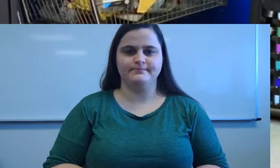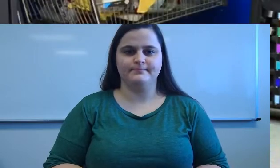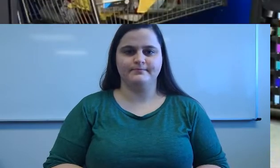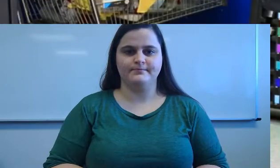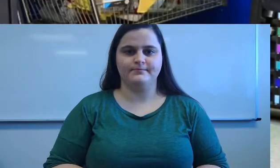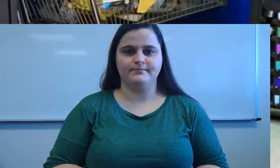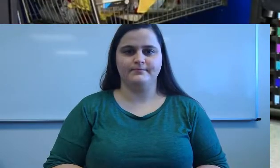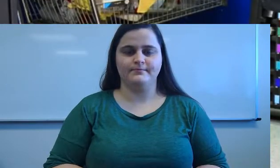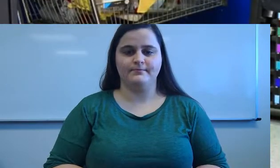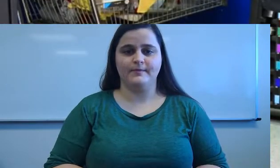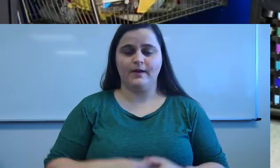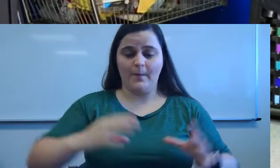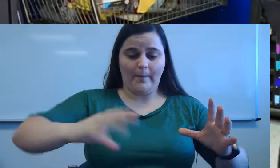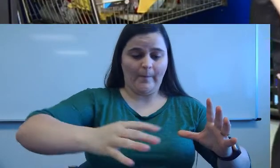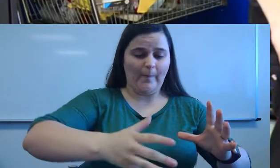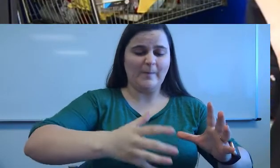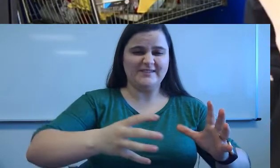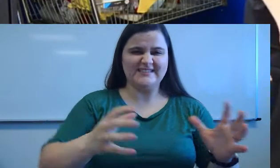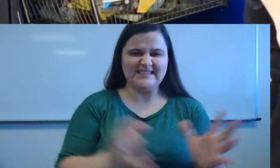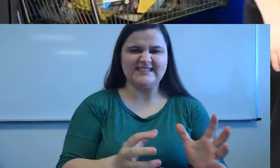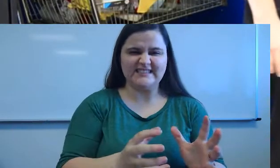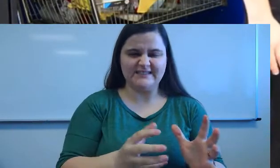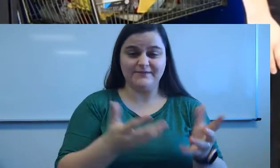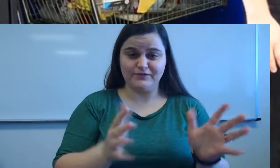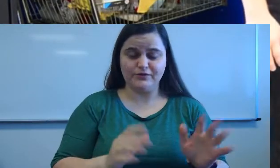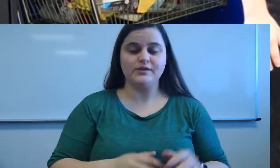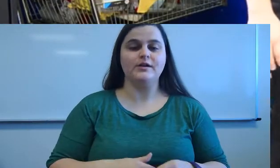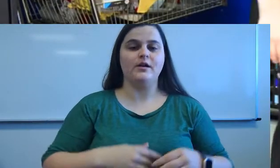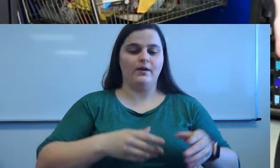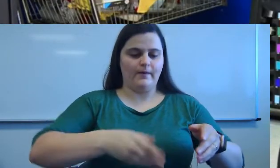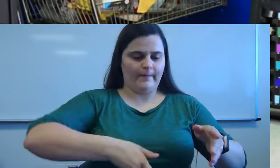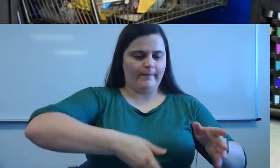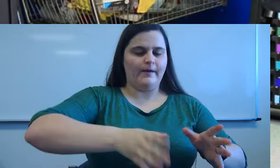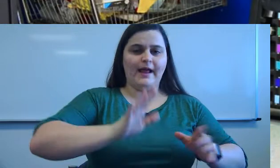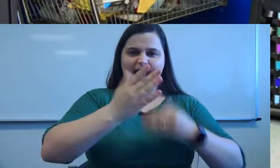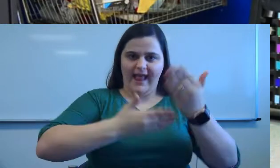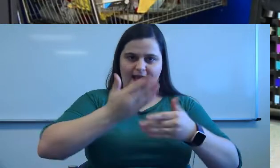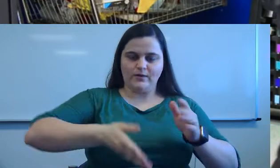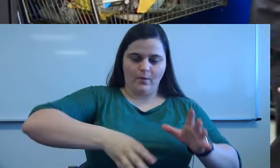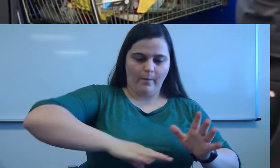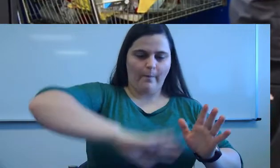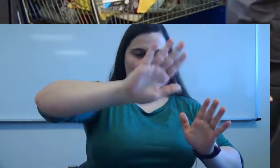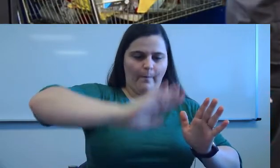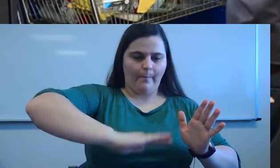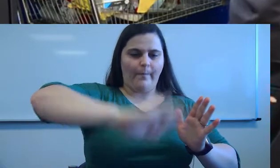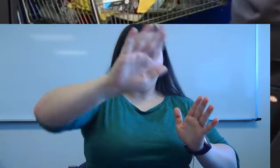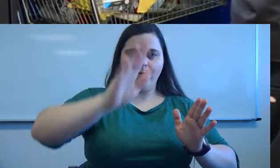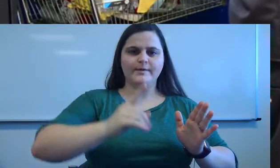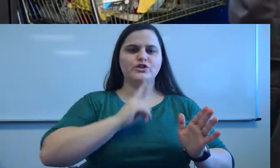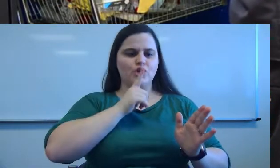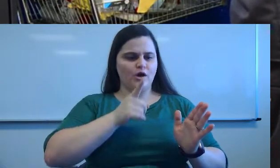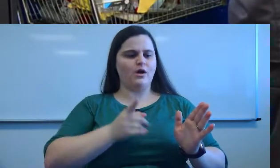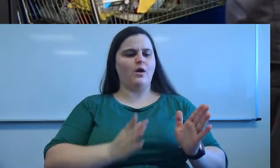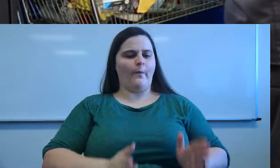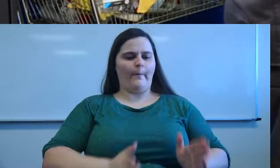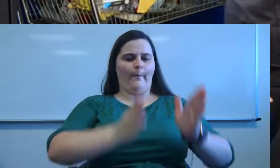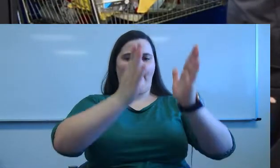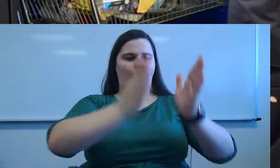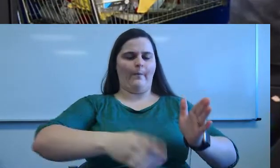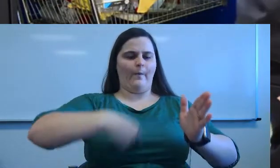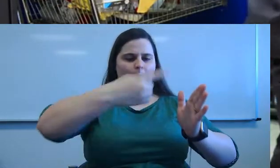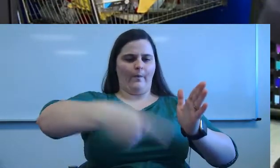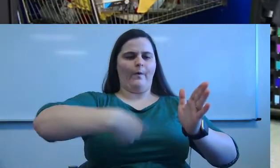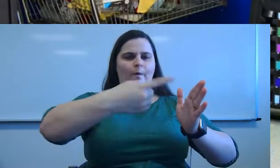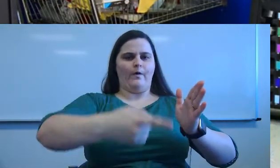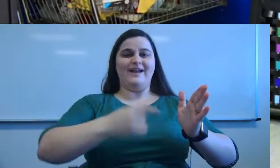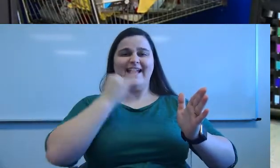Okay, when it's nice and snug, we're going to go ahead and give the tire a spin with our hands just to make sure that it's running nice and straight. If